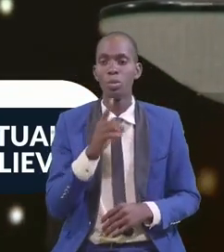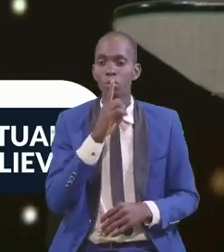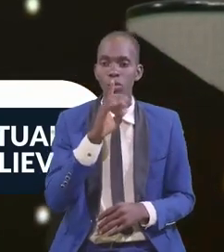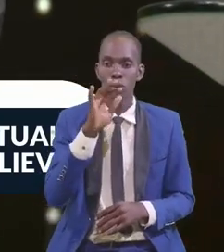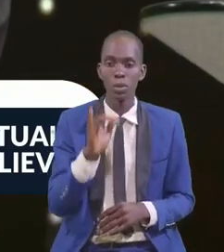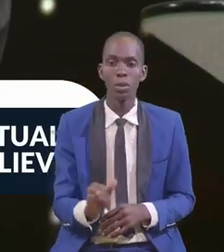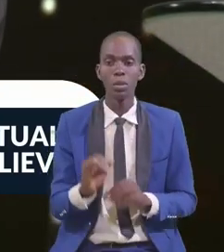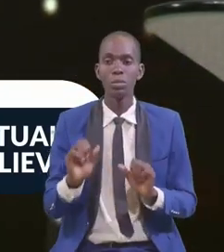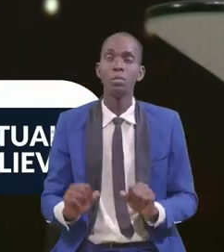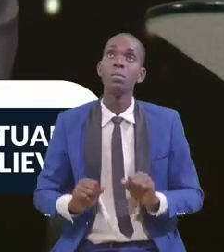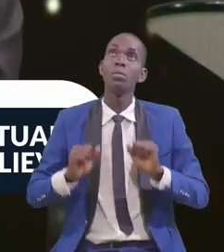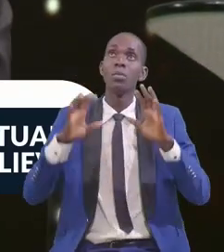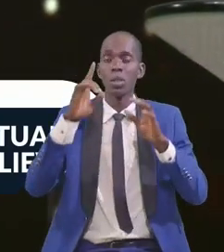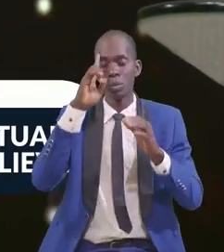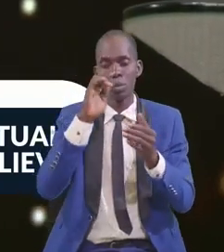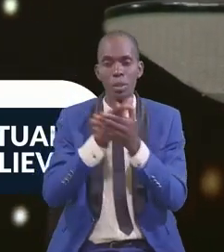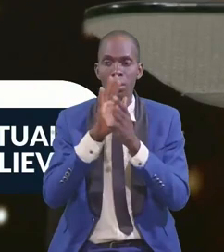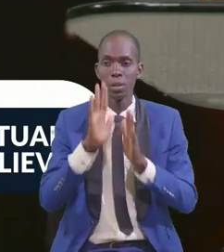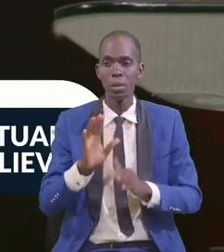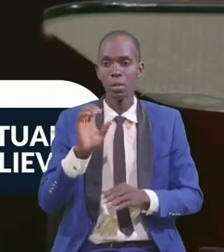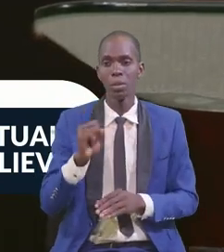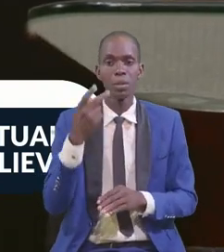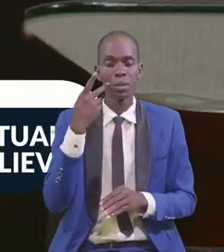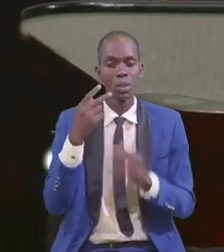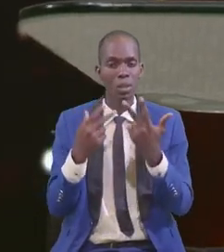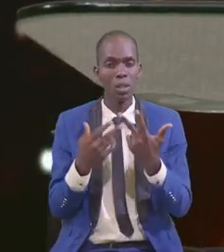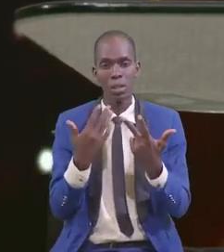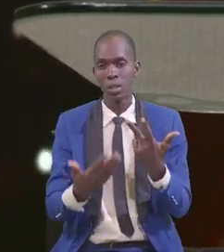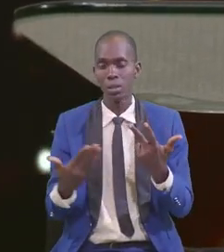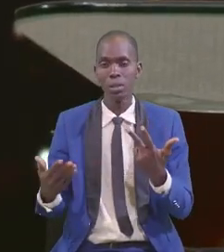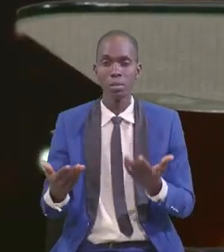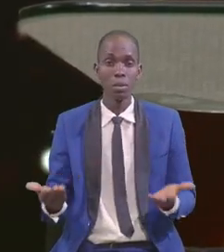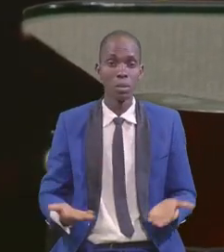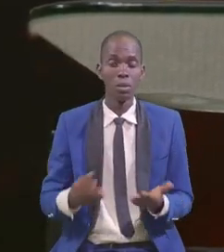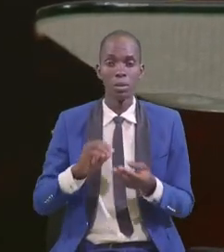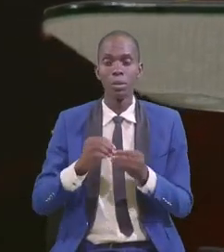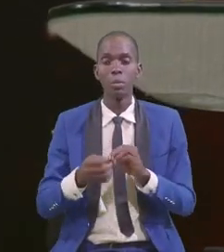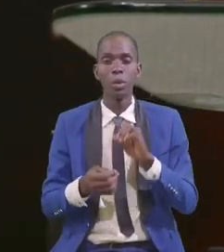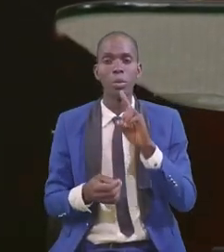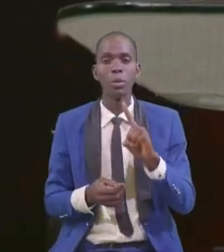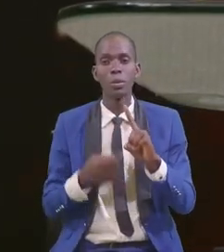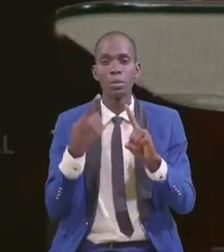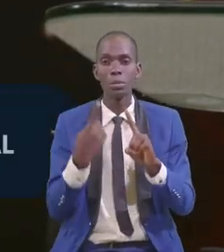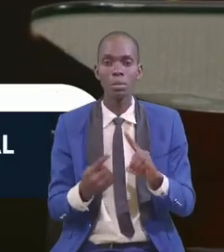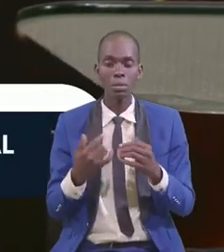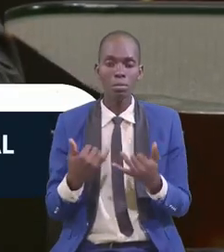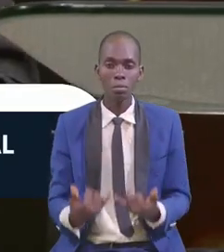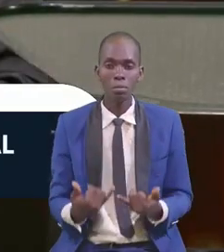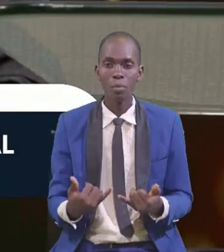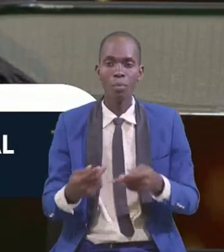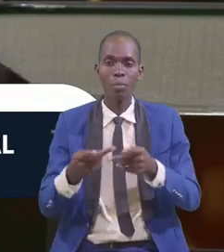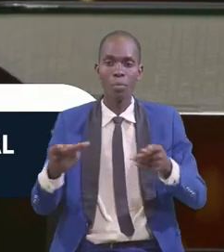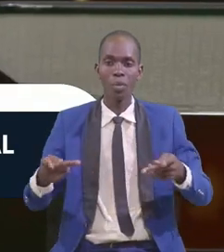truly consecrated believers. We're looking at three things here. Number one, the present